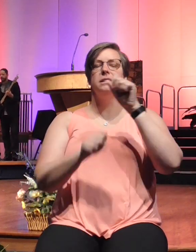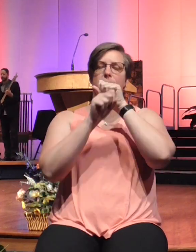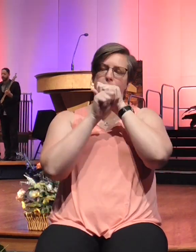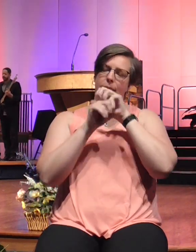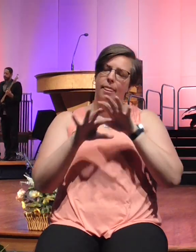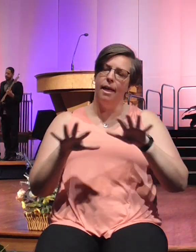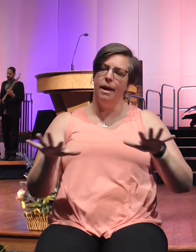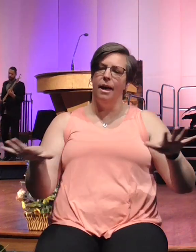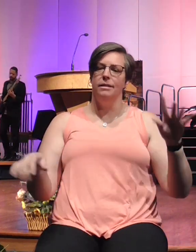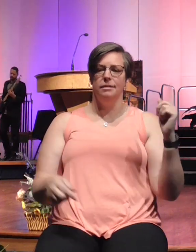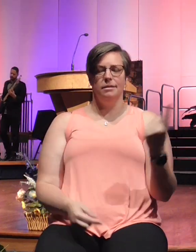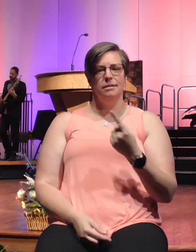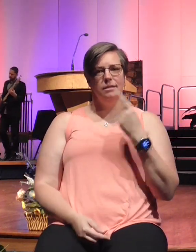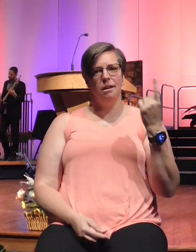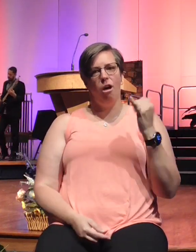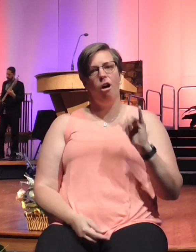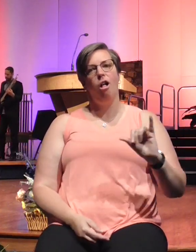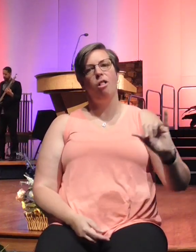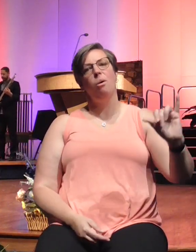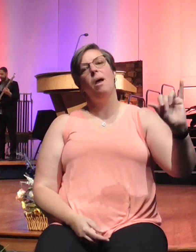blessed always,